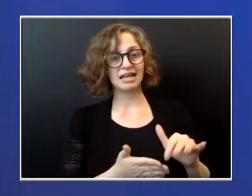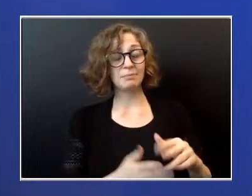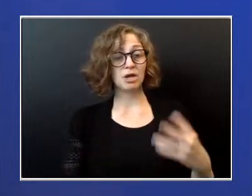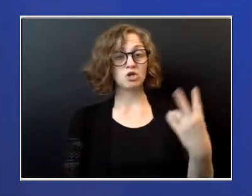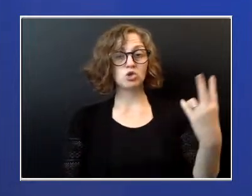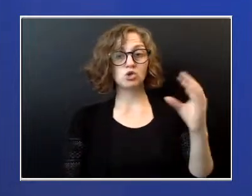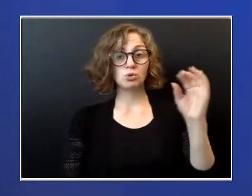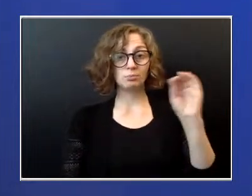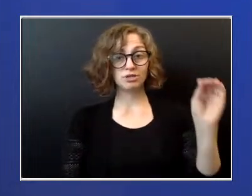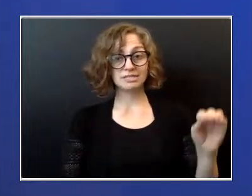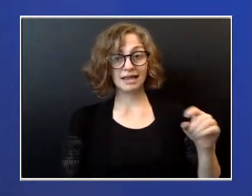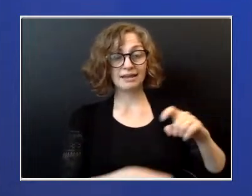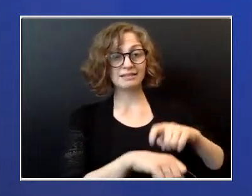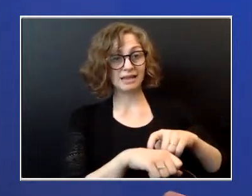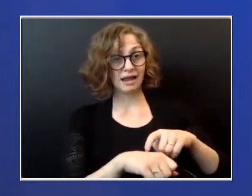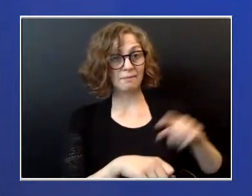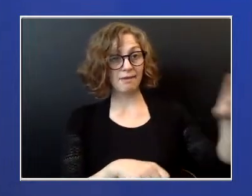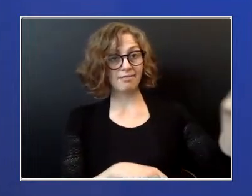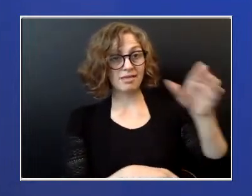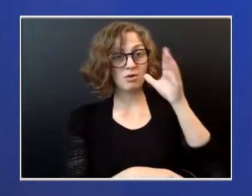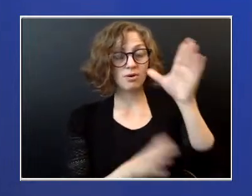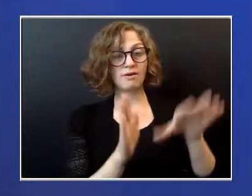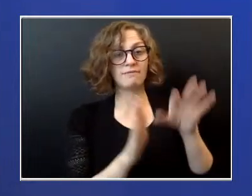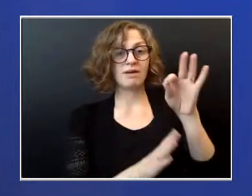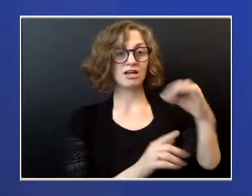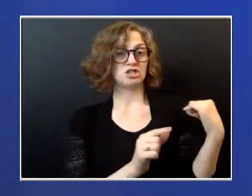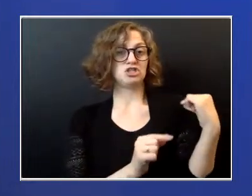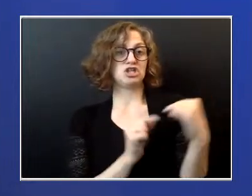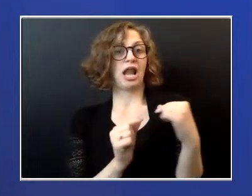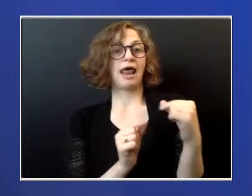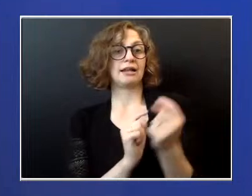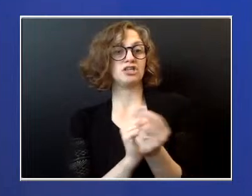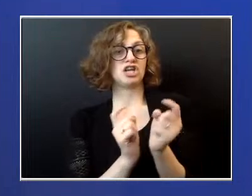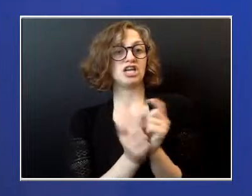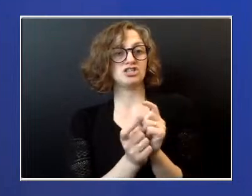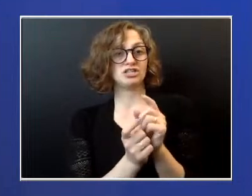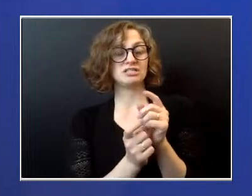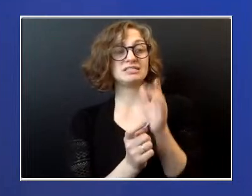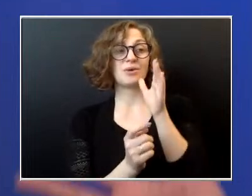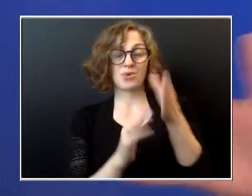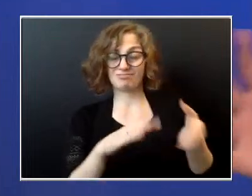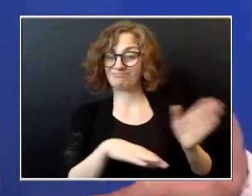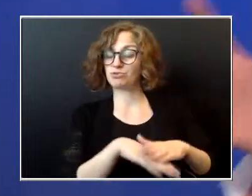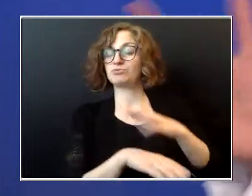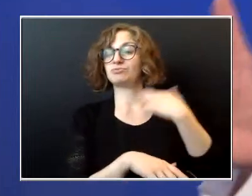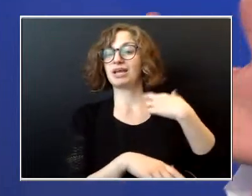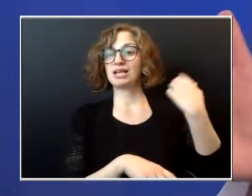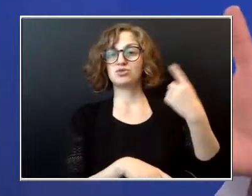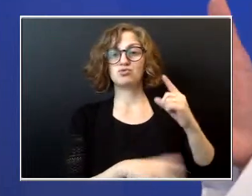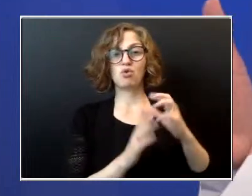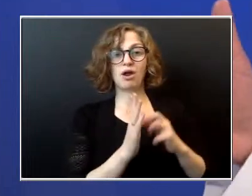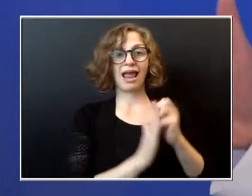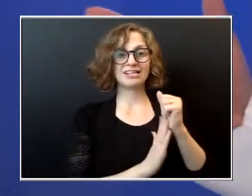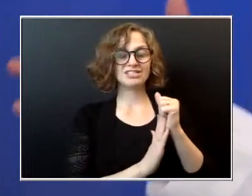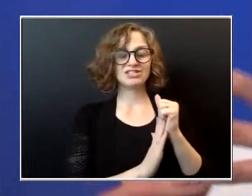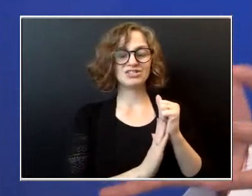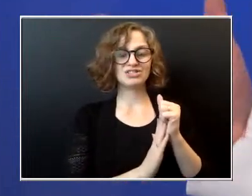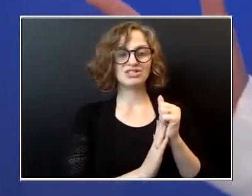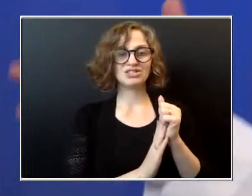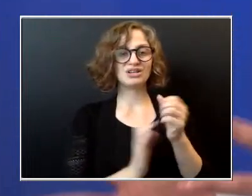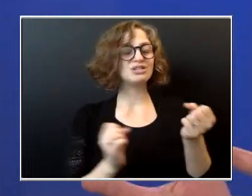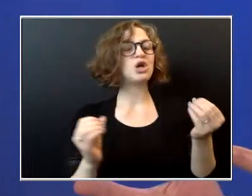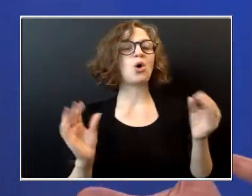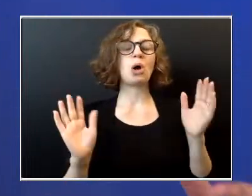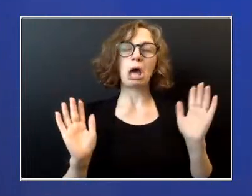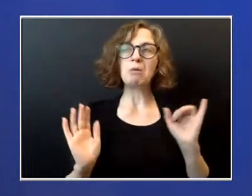find genetic changes in genes that increase the risk for cancer. Yeah. So so I see a lot of